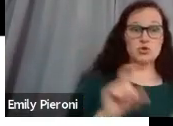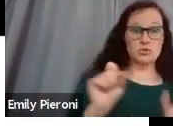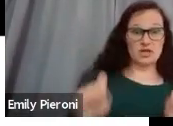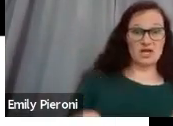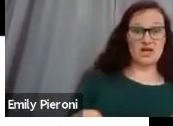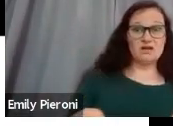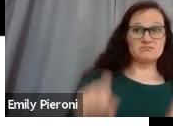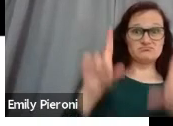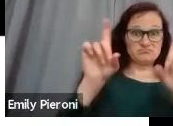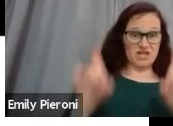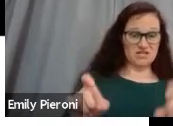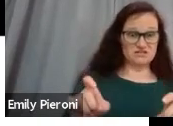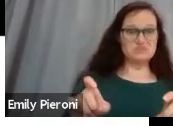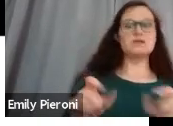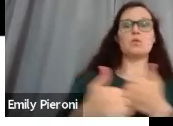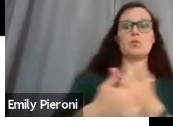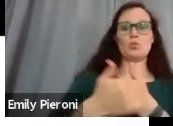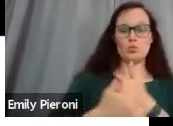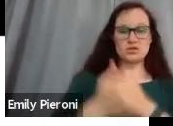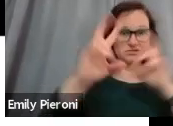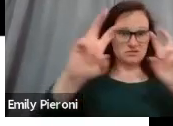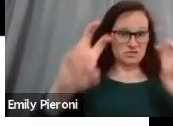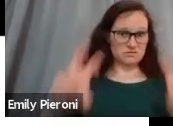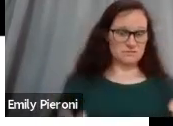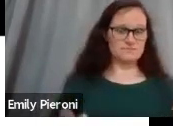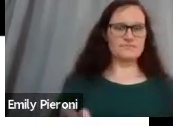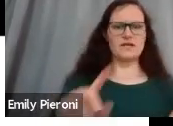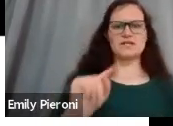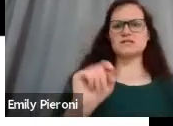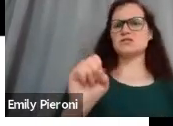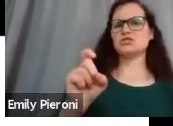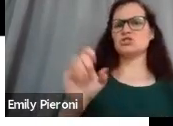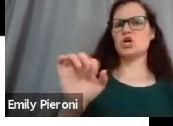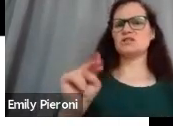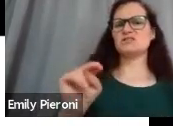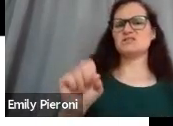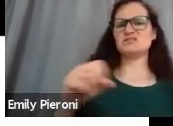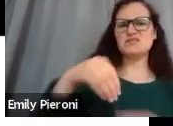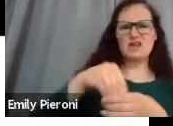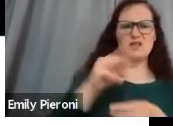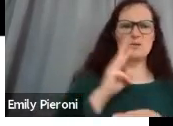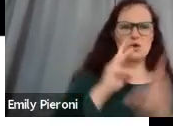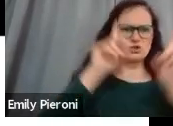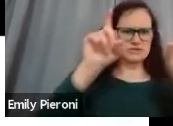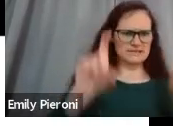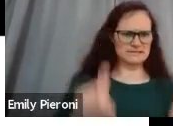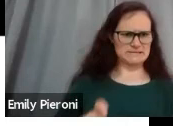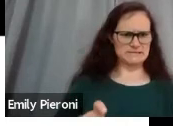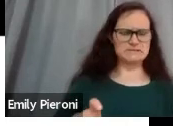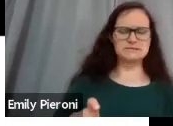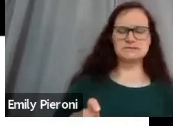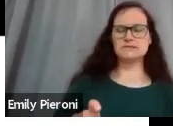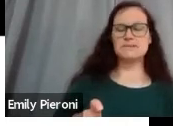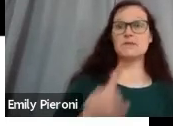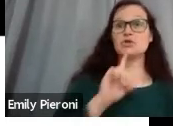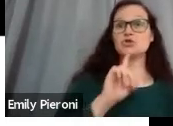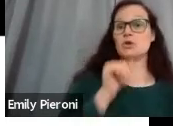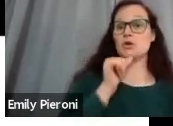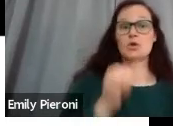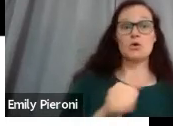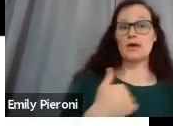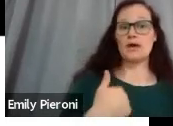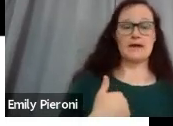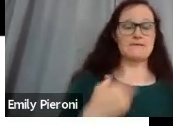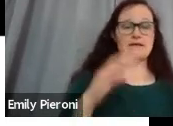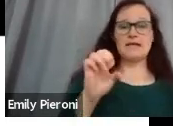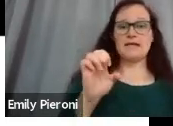that we can do the risk assessment and toxicology testing to make sure that we do not have any environmental or ecological impacts.